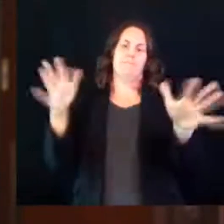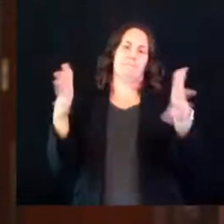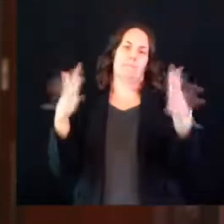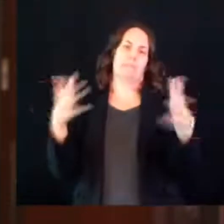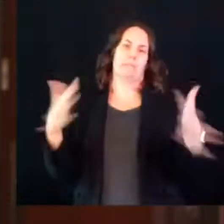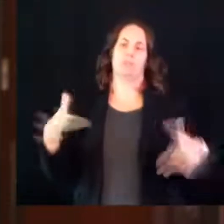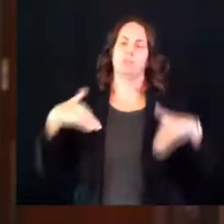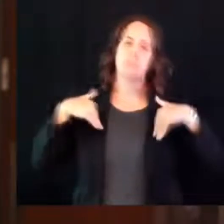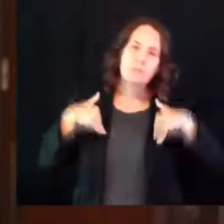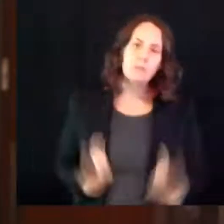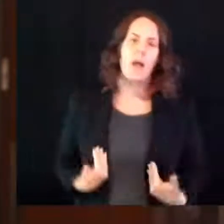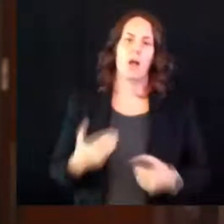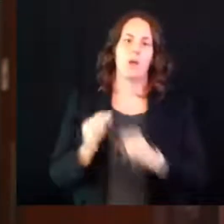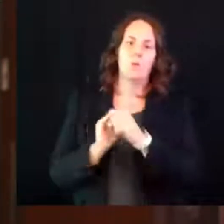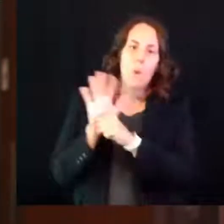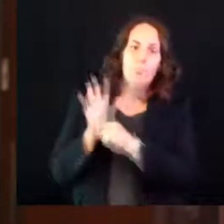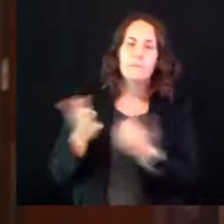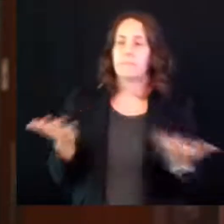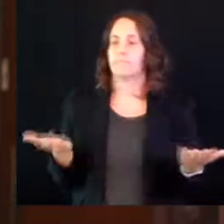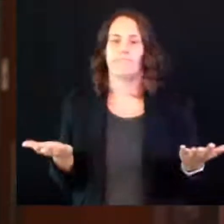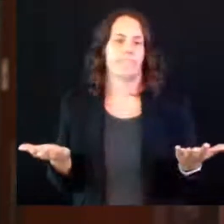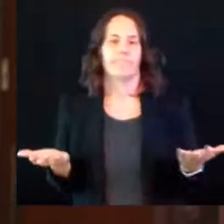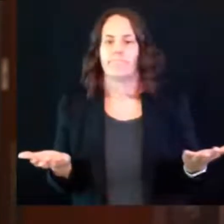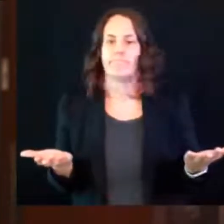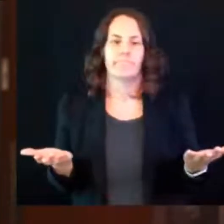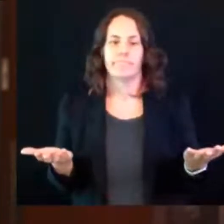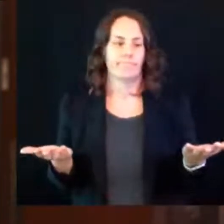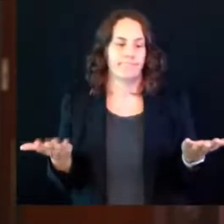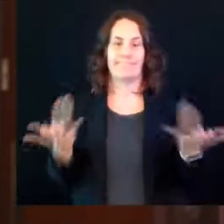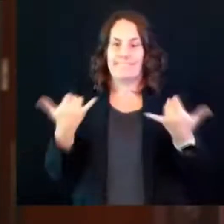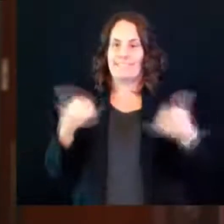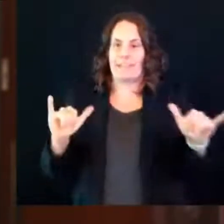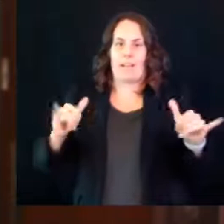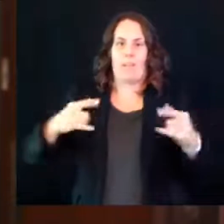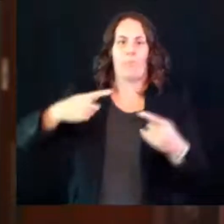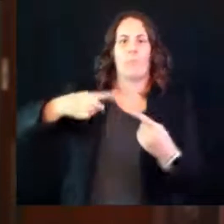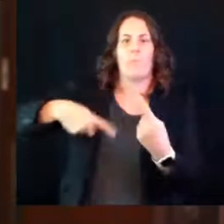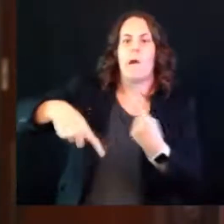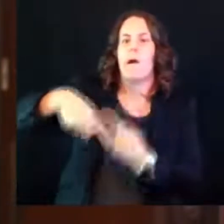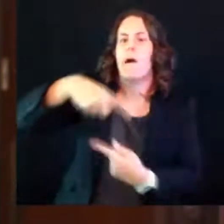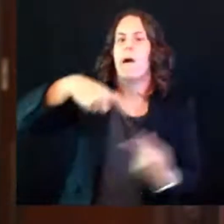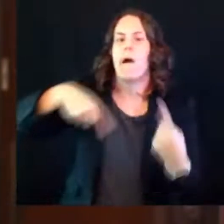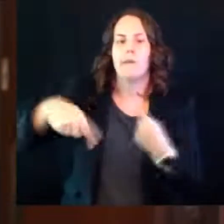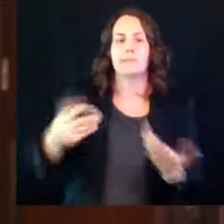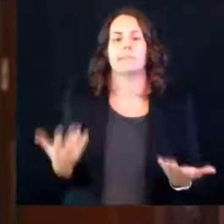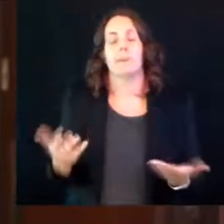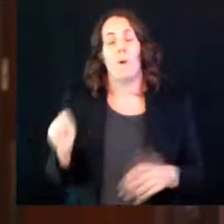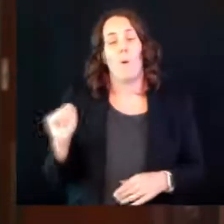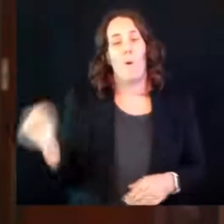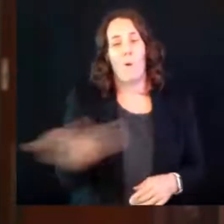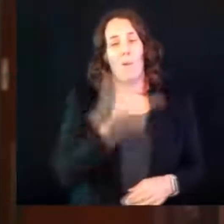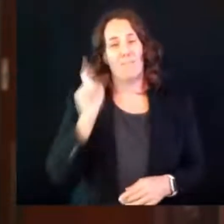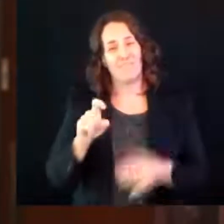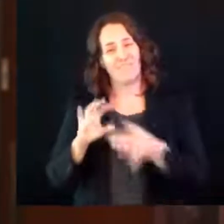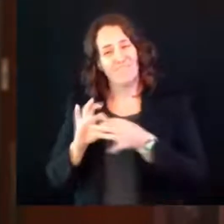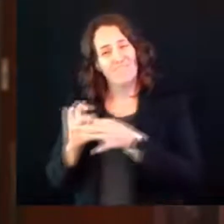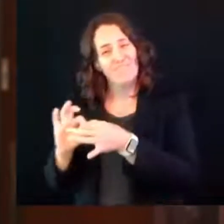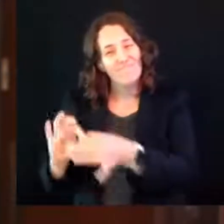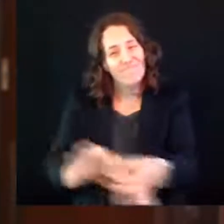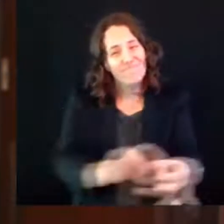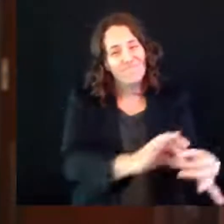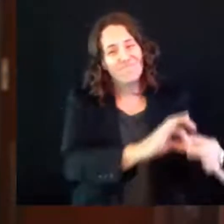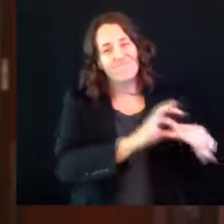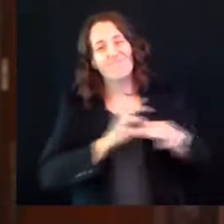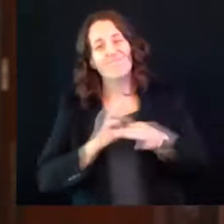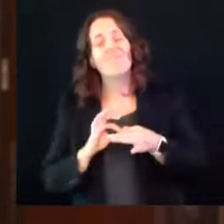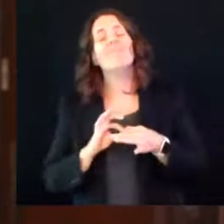this virus, and that's going to take a united effort. We need to do this not just for our healthcare providers, but